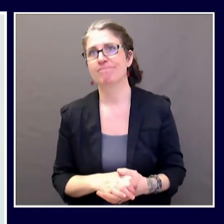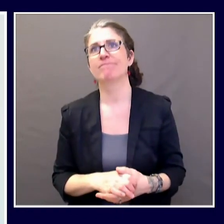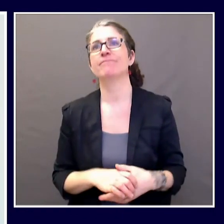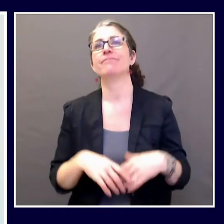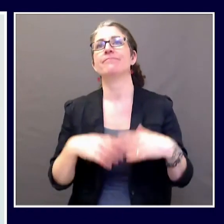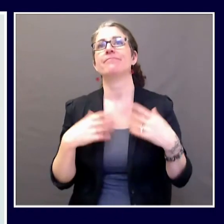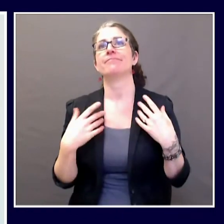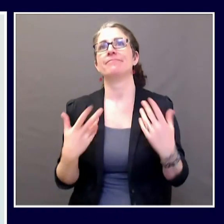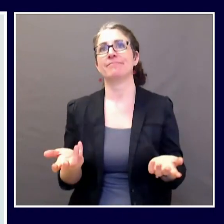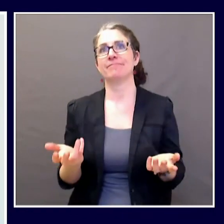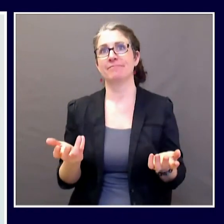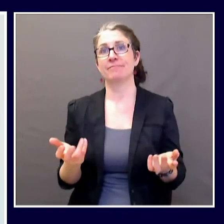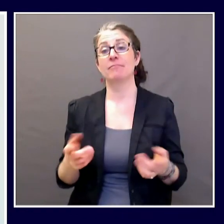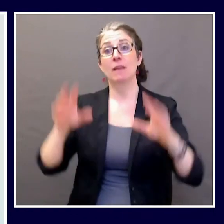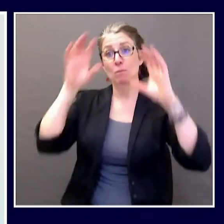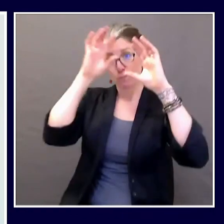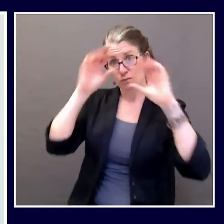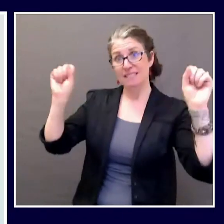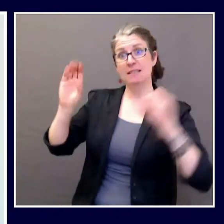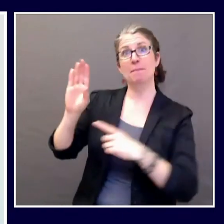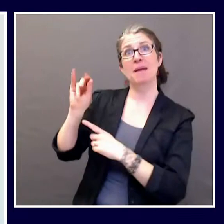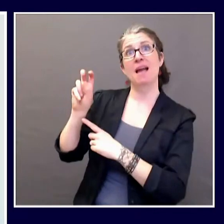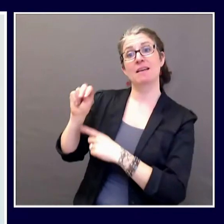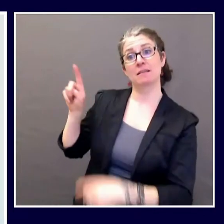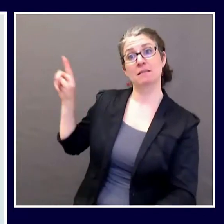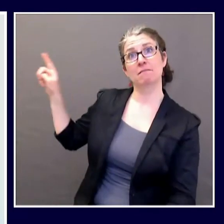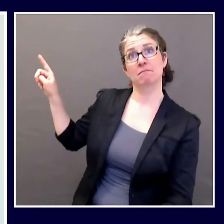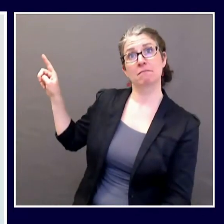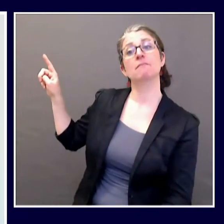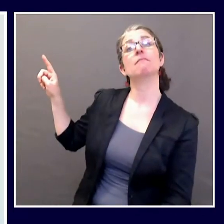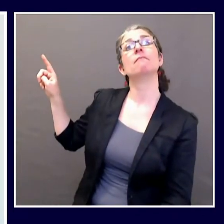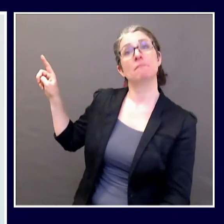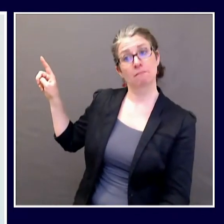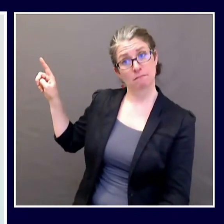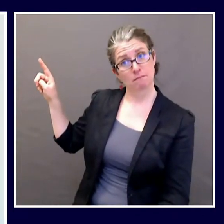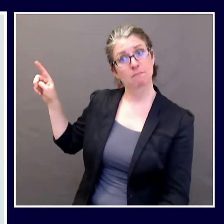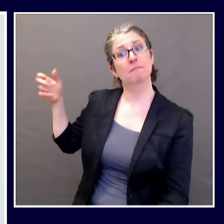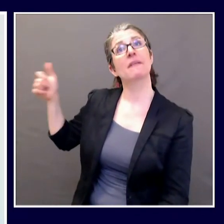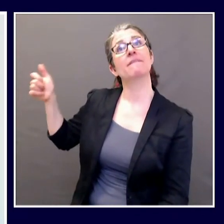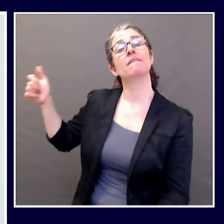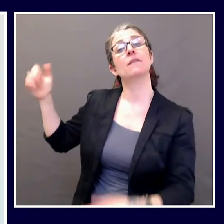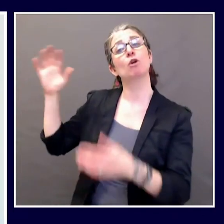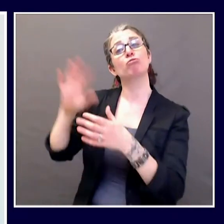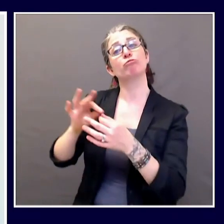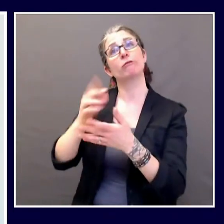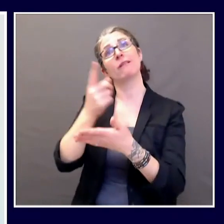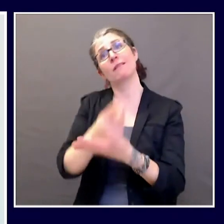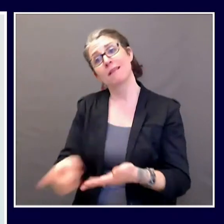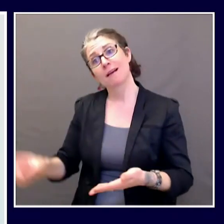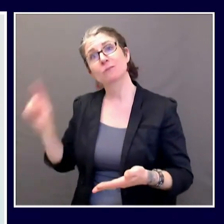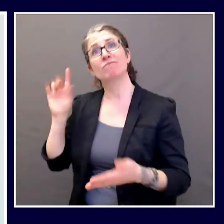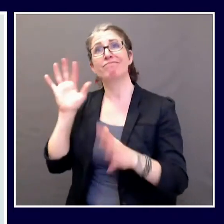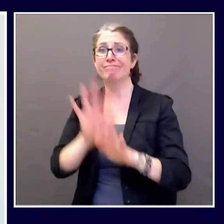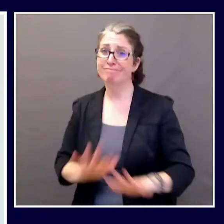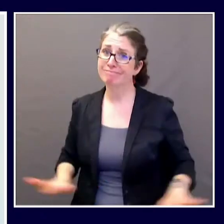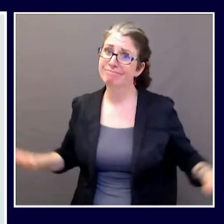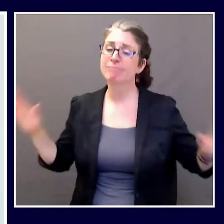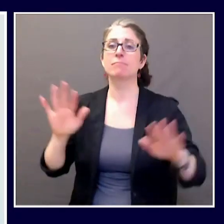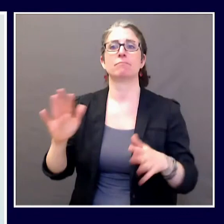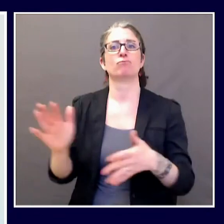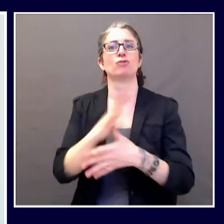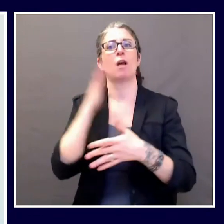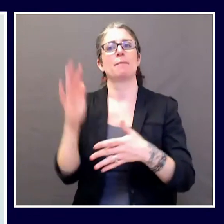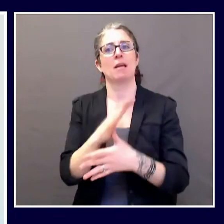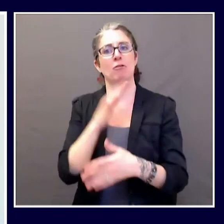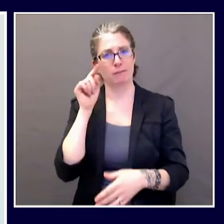last week that all states and all providers of vaccine make eligible child care workers,